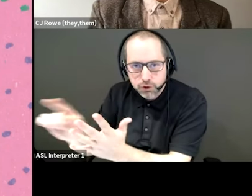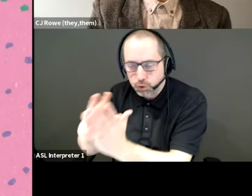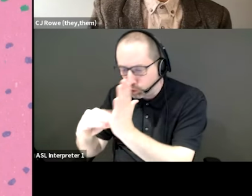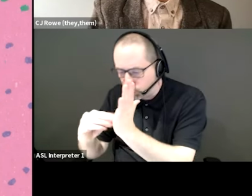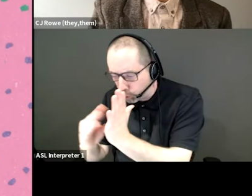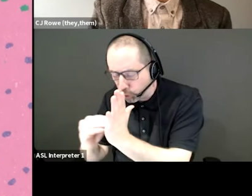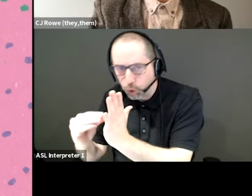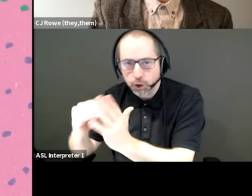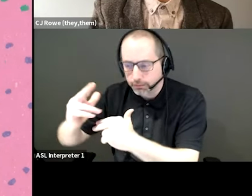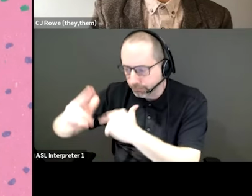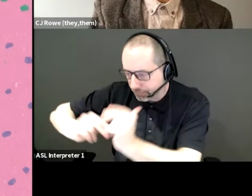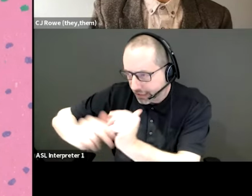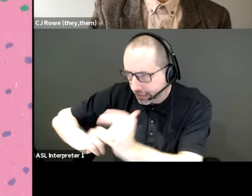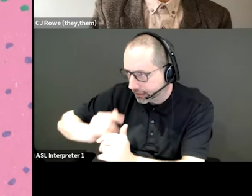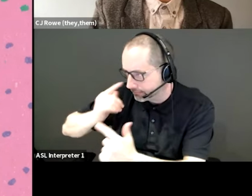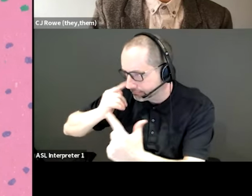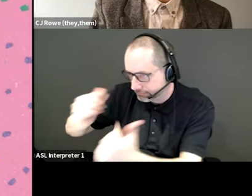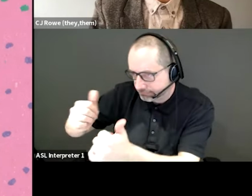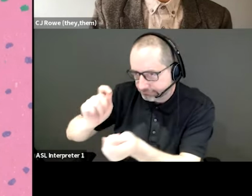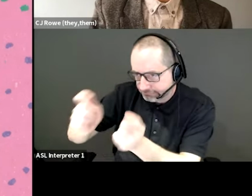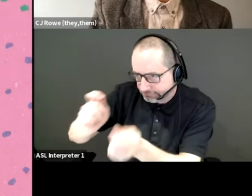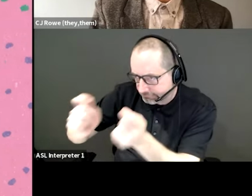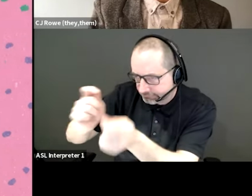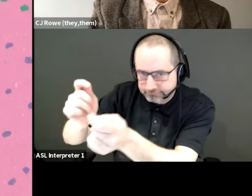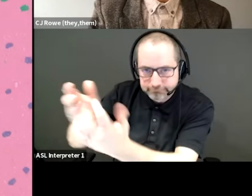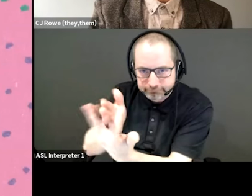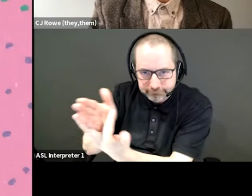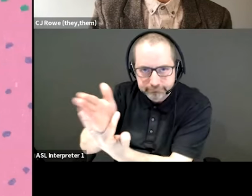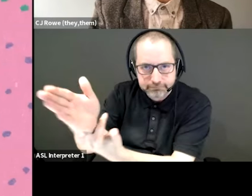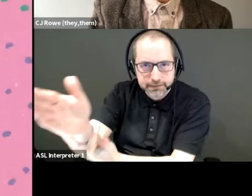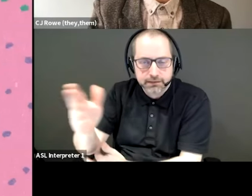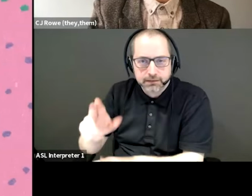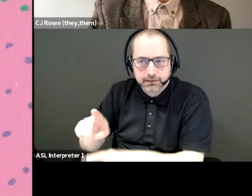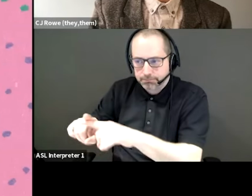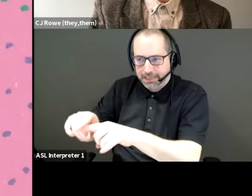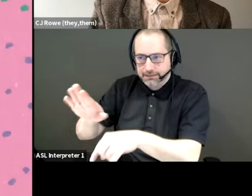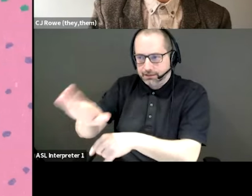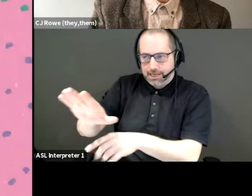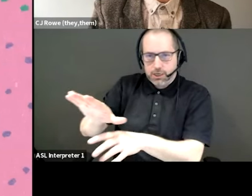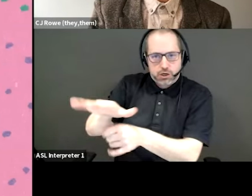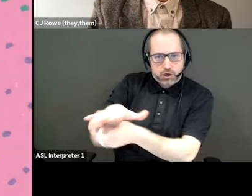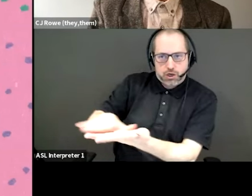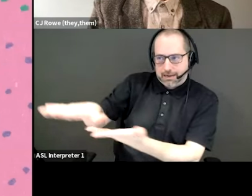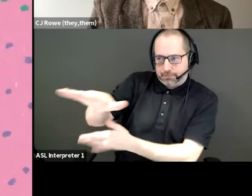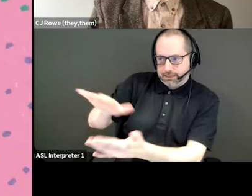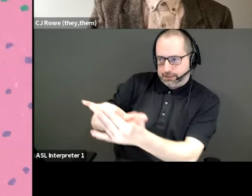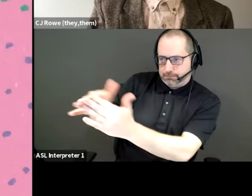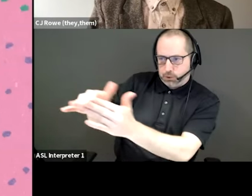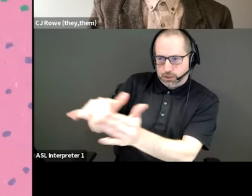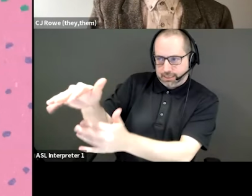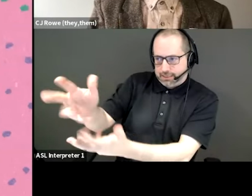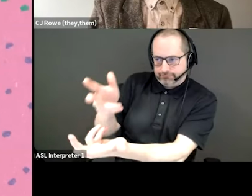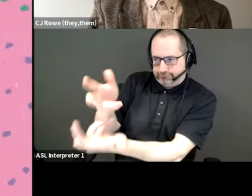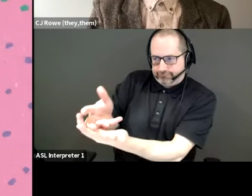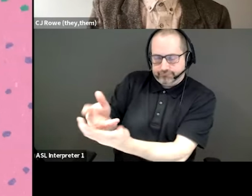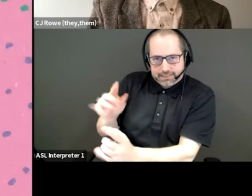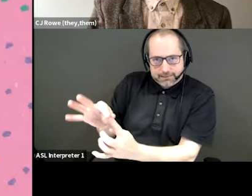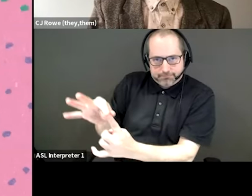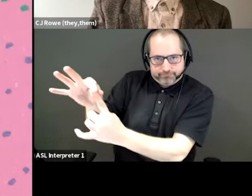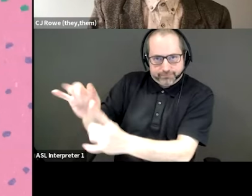ways that makes sense given the unique contexts of the campus community that they're situated in. There are even